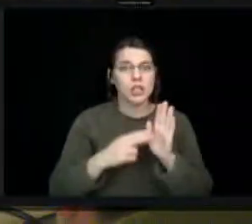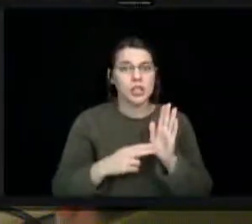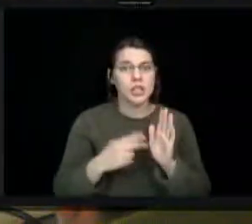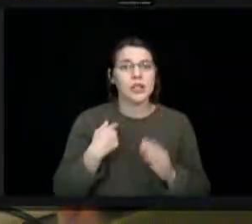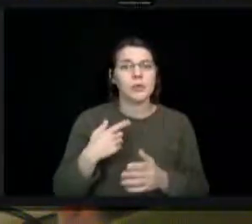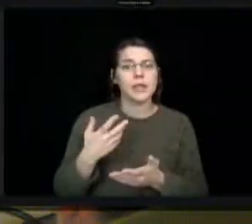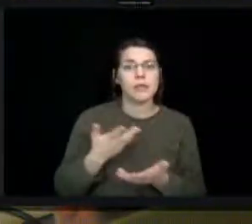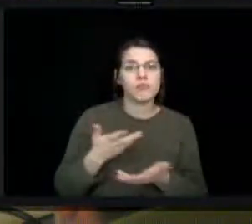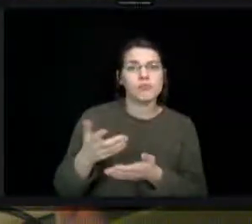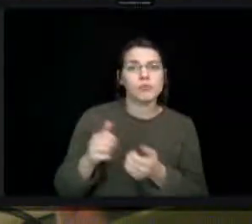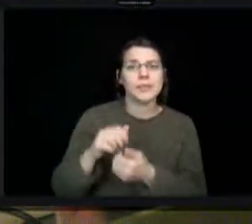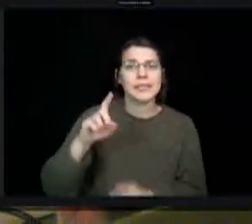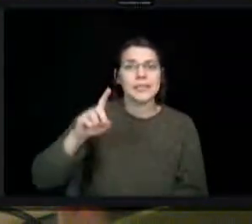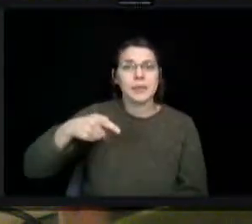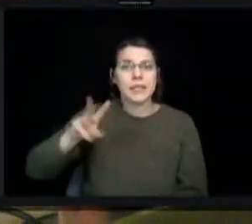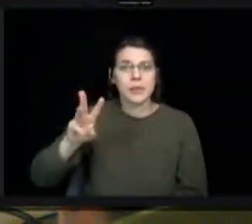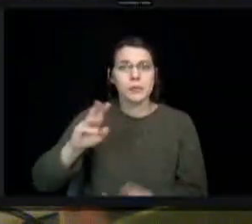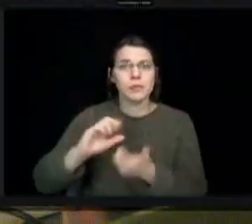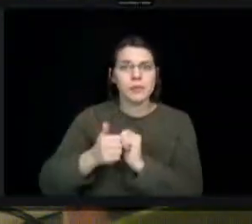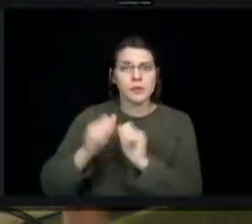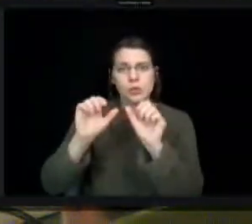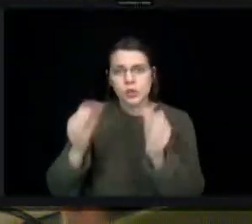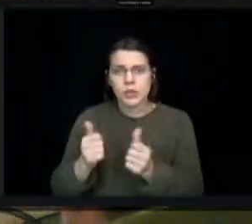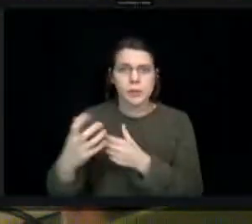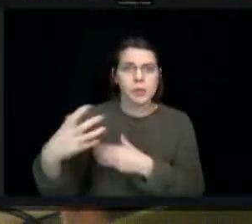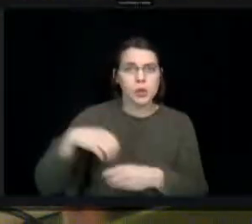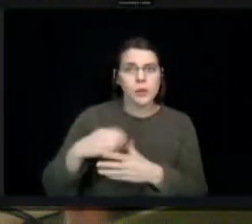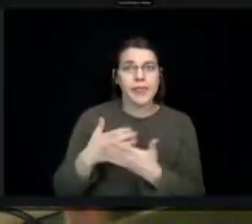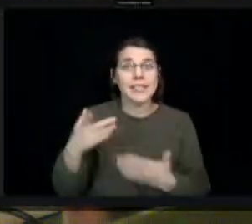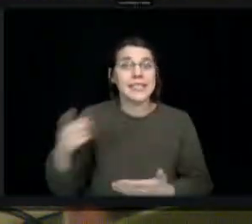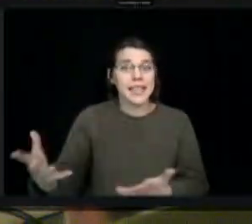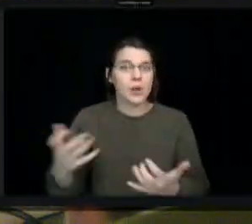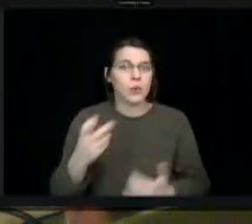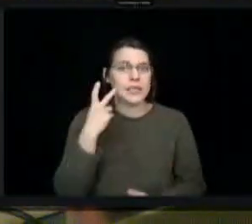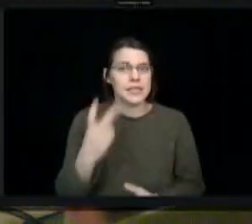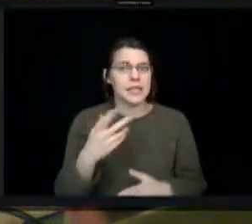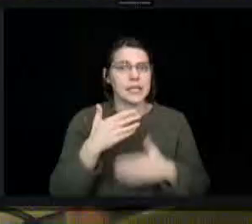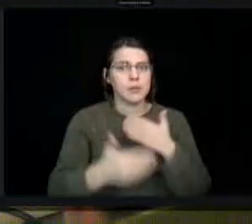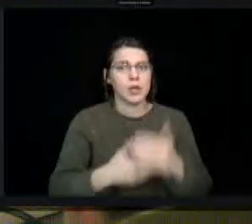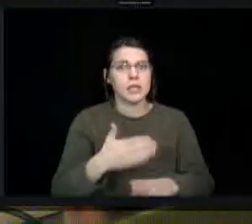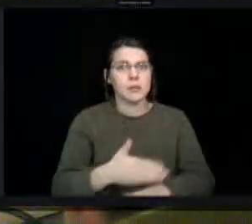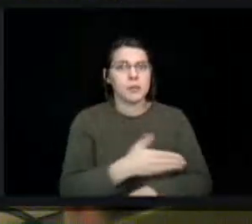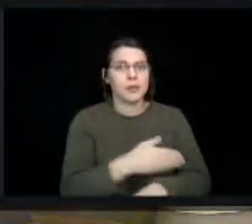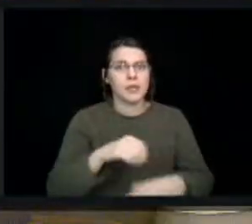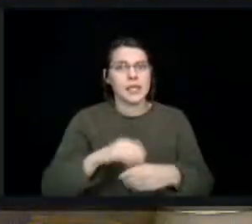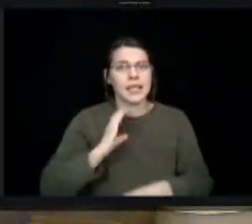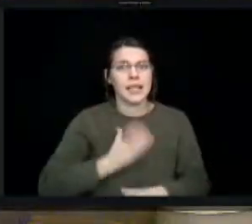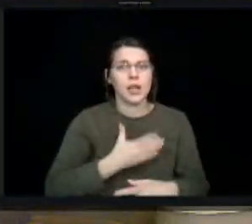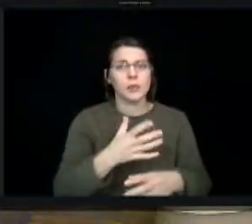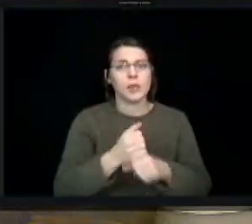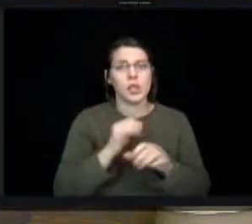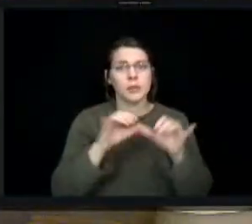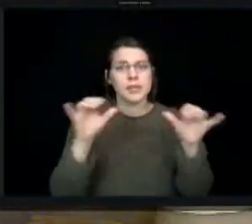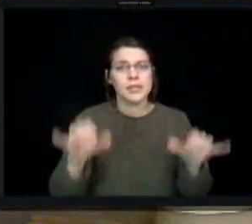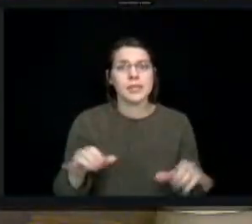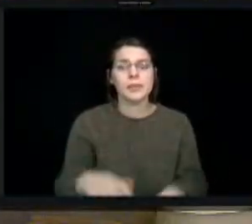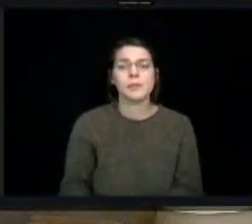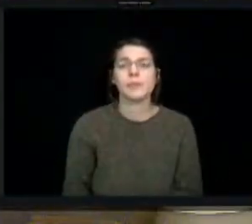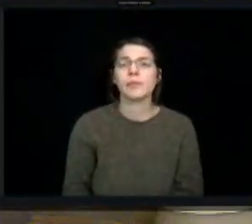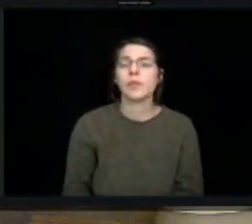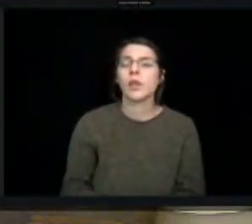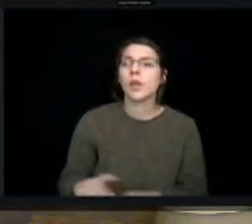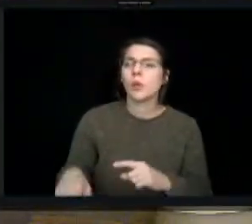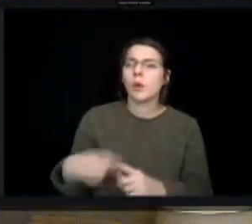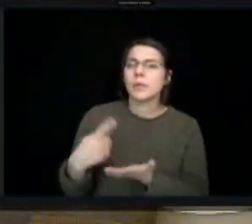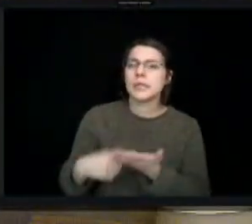inform and incorporate things that they wanted to see as process improvements in our procurement system. I think when we talk about diversity in the